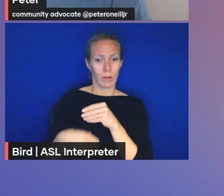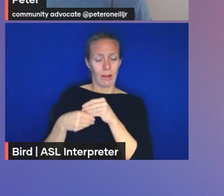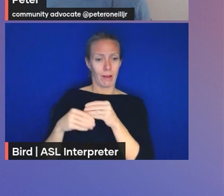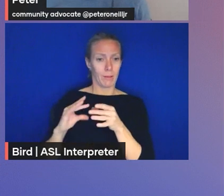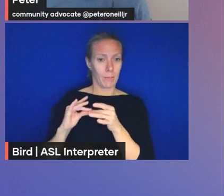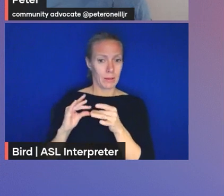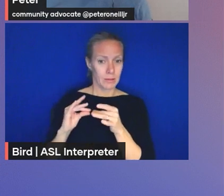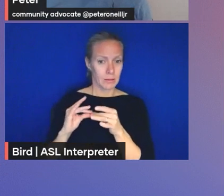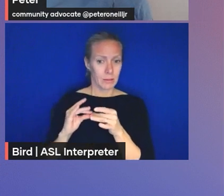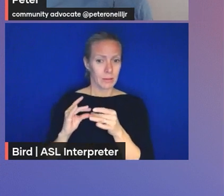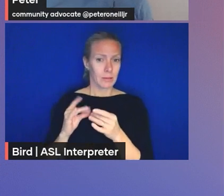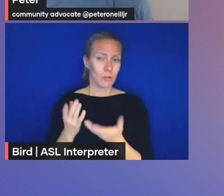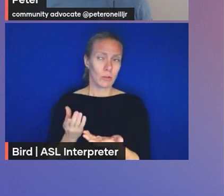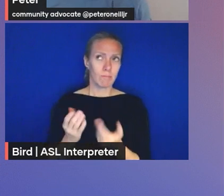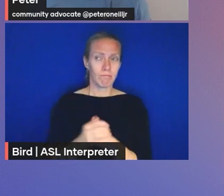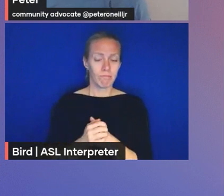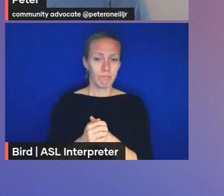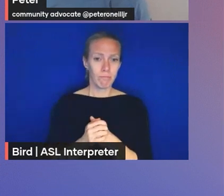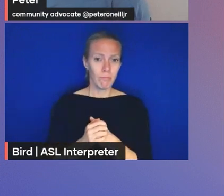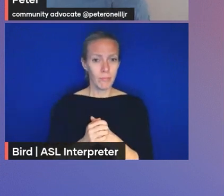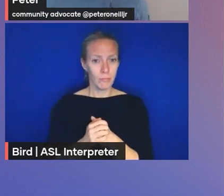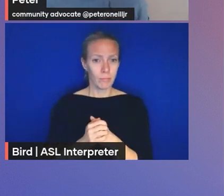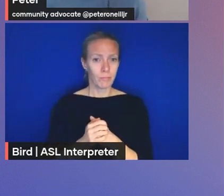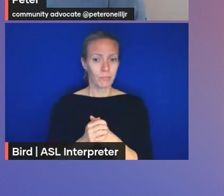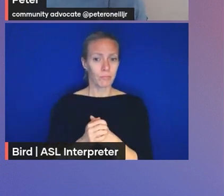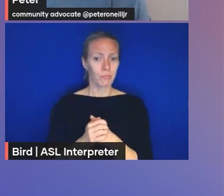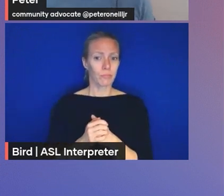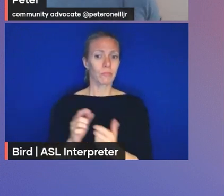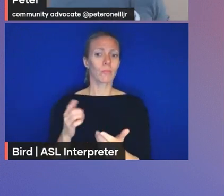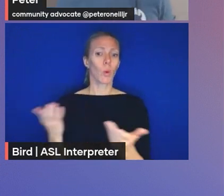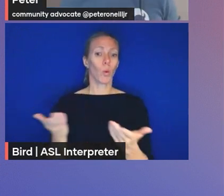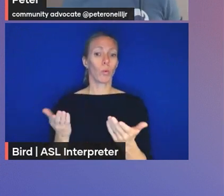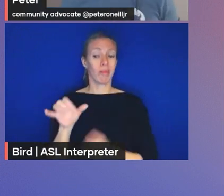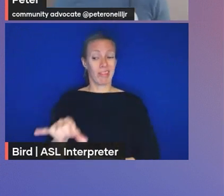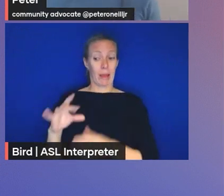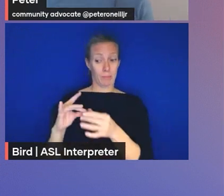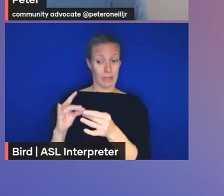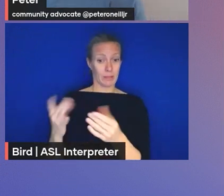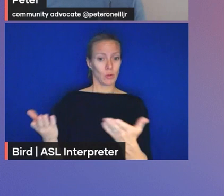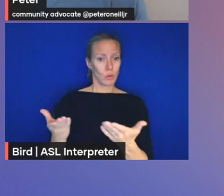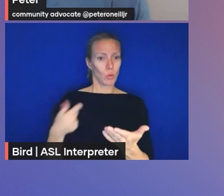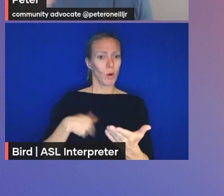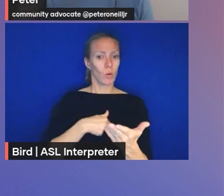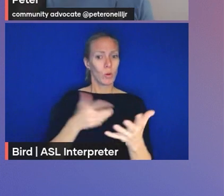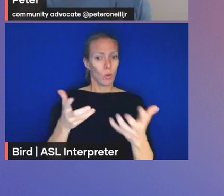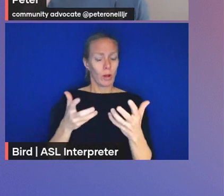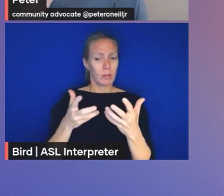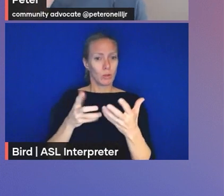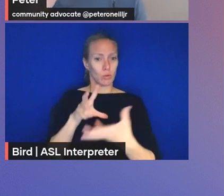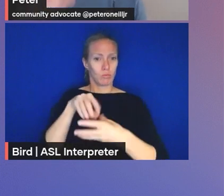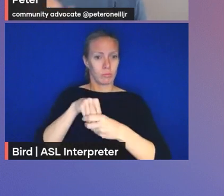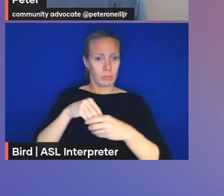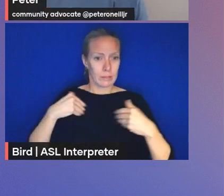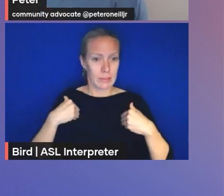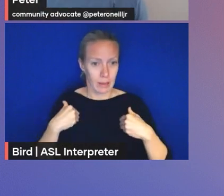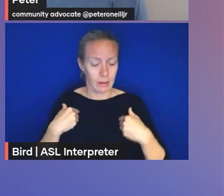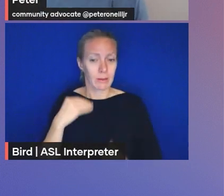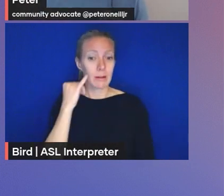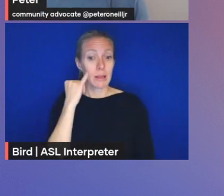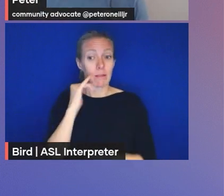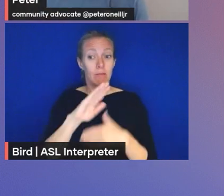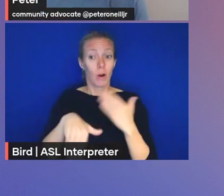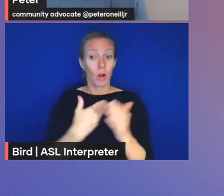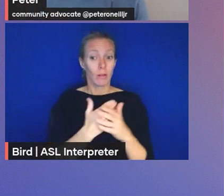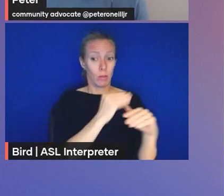message is going to be what we want it to contain if all these parameters are